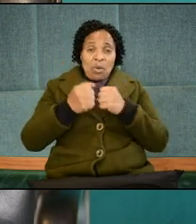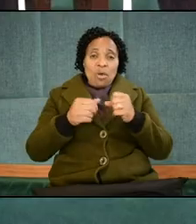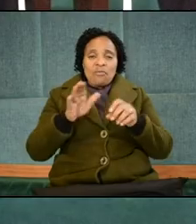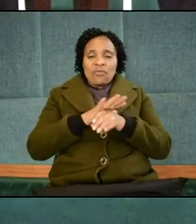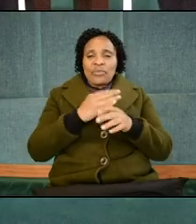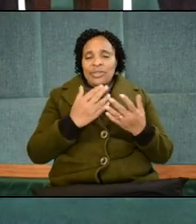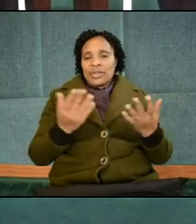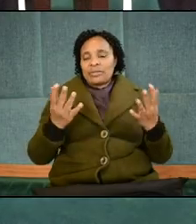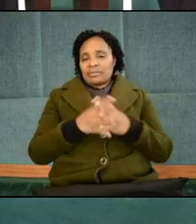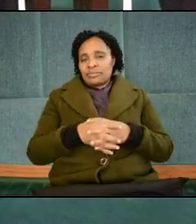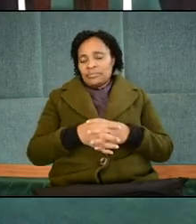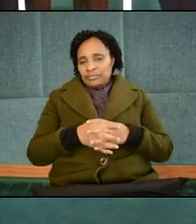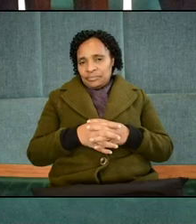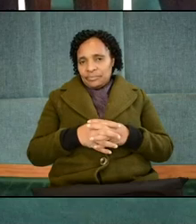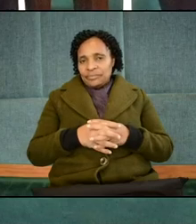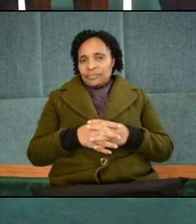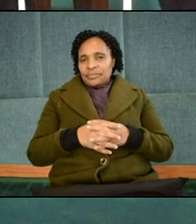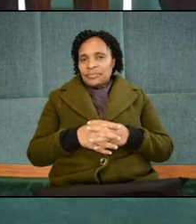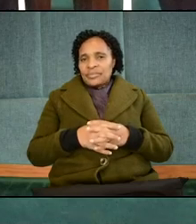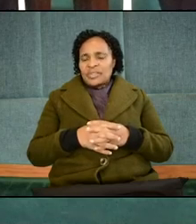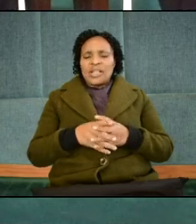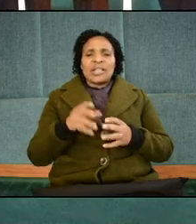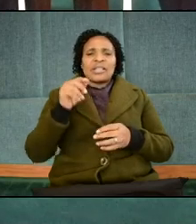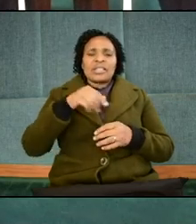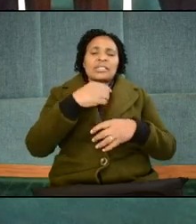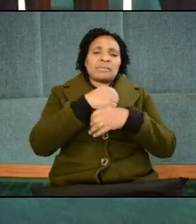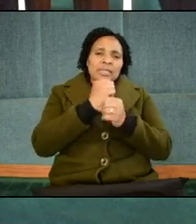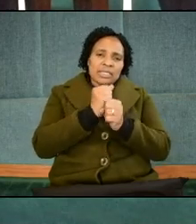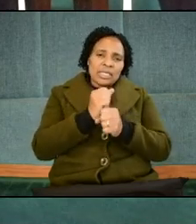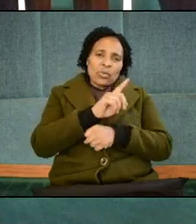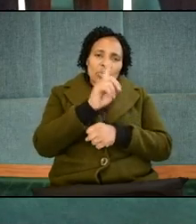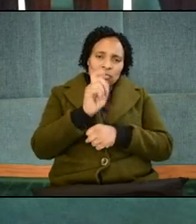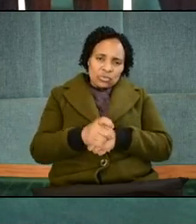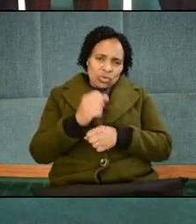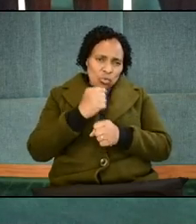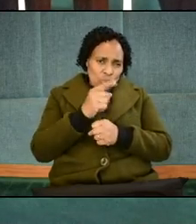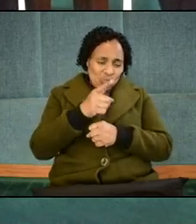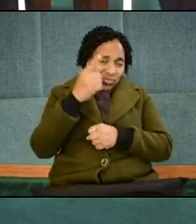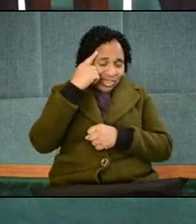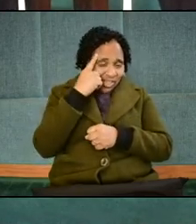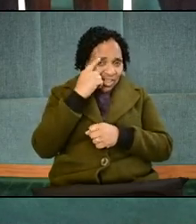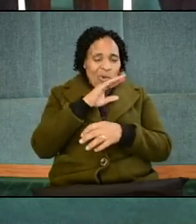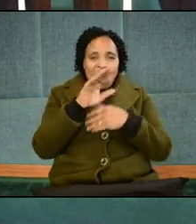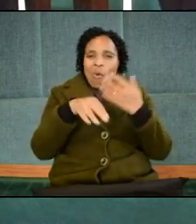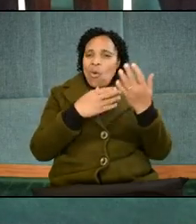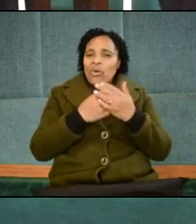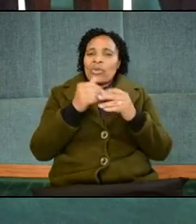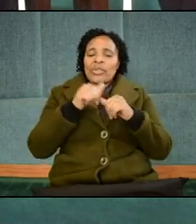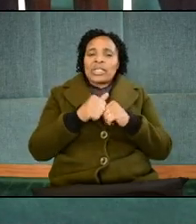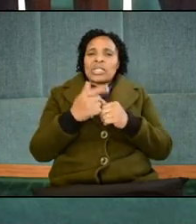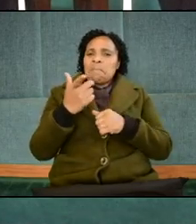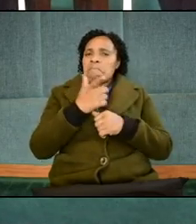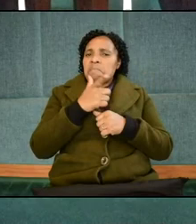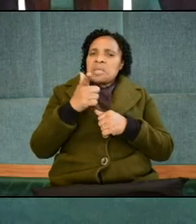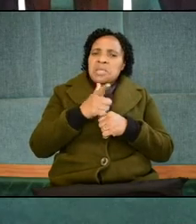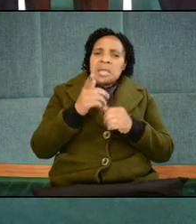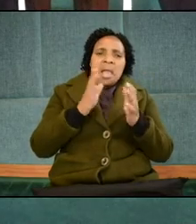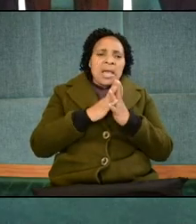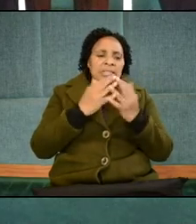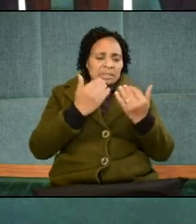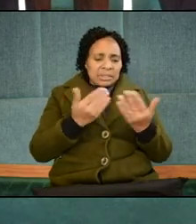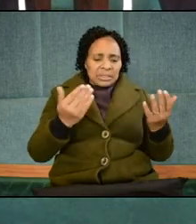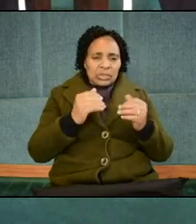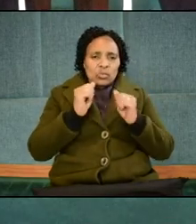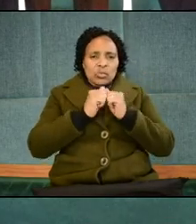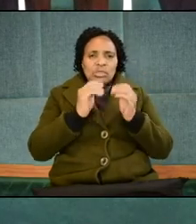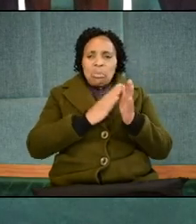Yeah. All right. Thanks, Bridget. And that begs the question. Do you think that all this media and all these things that take our attention